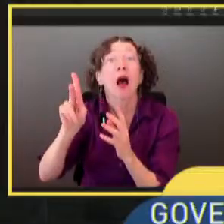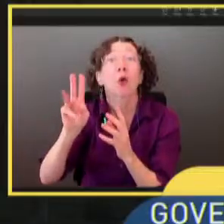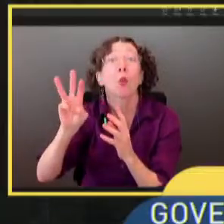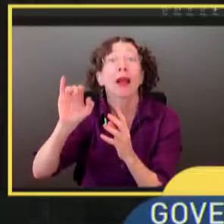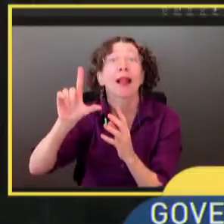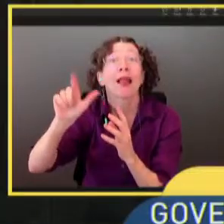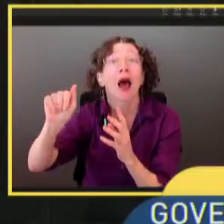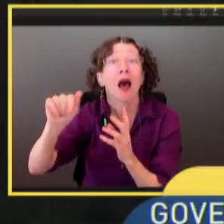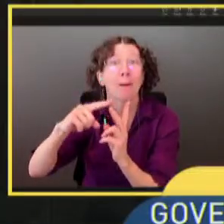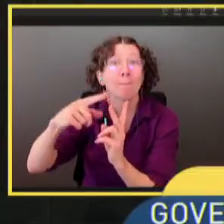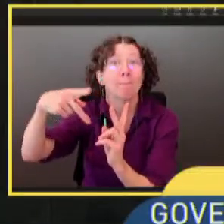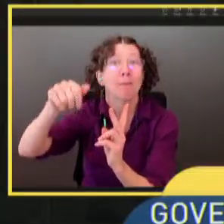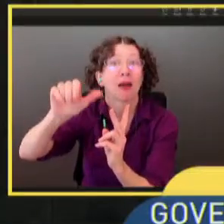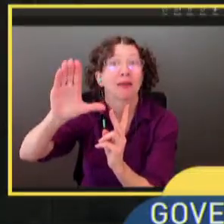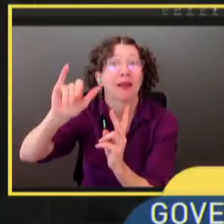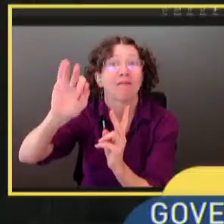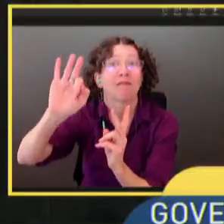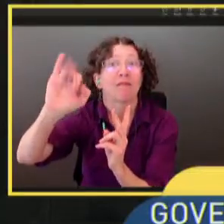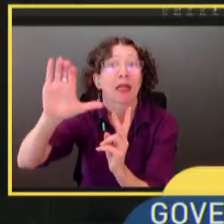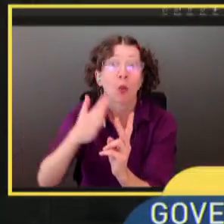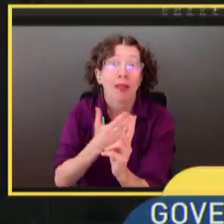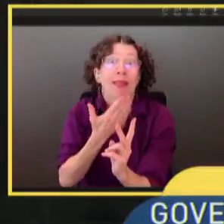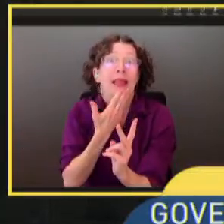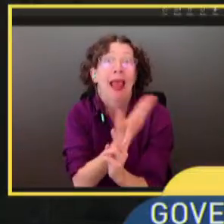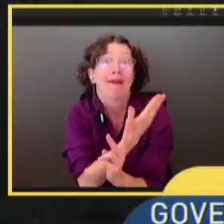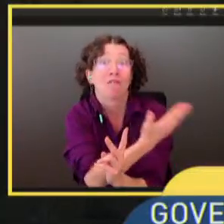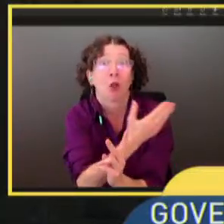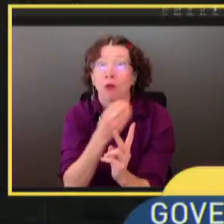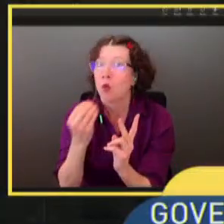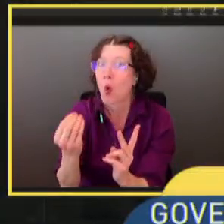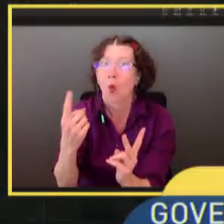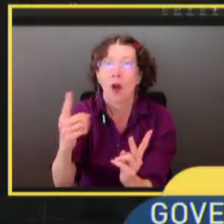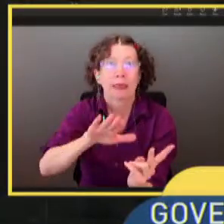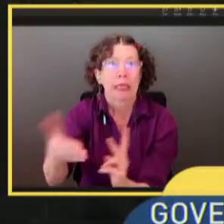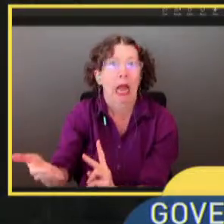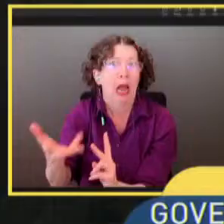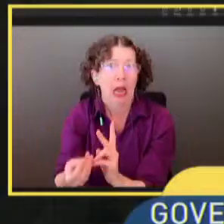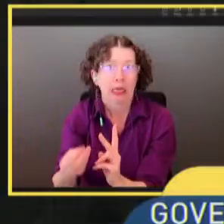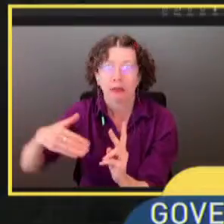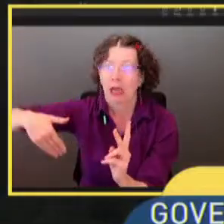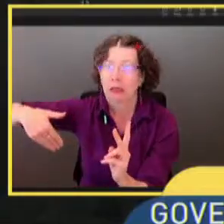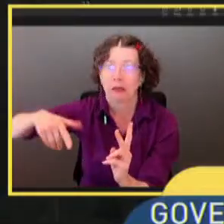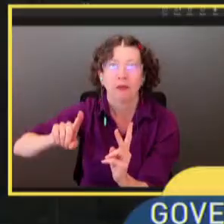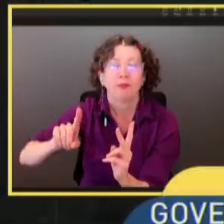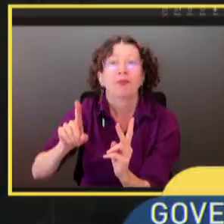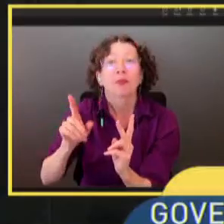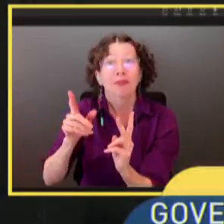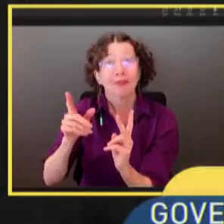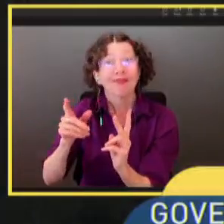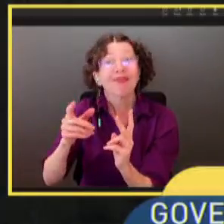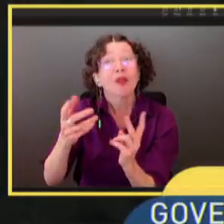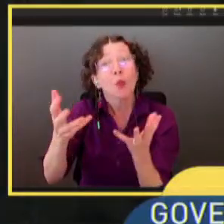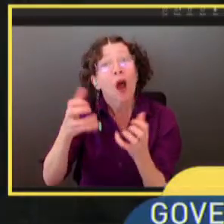historic. We have had 2 breaches so far, one in Tukwila, as you know, and one in Pacific.